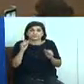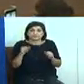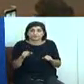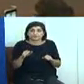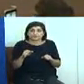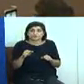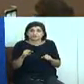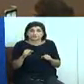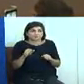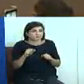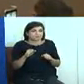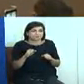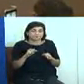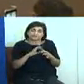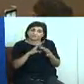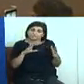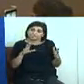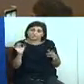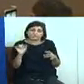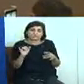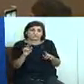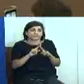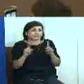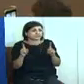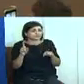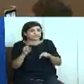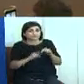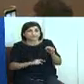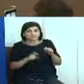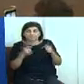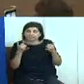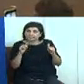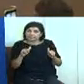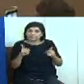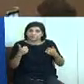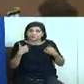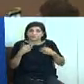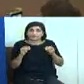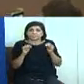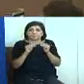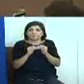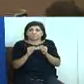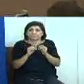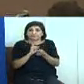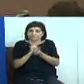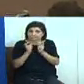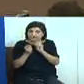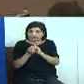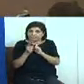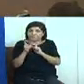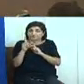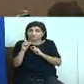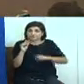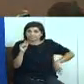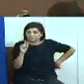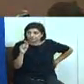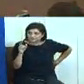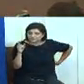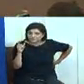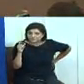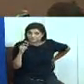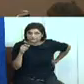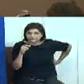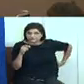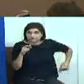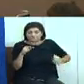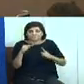going to decommission you too, but we can't. We still have more transition to do till we get Reverend Keith